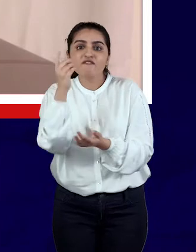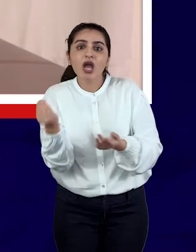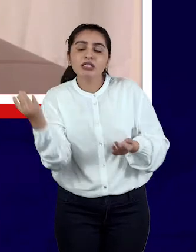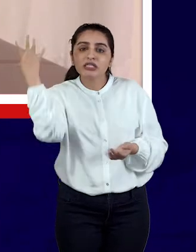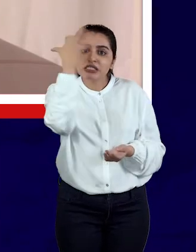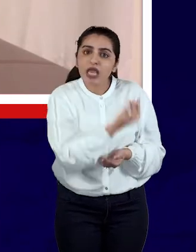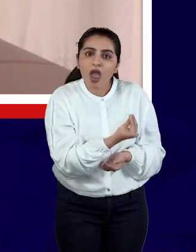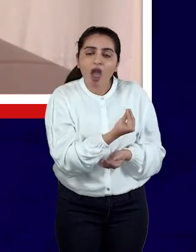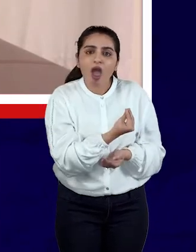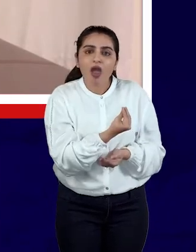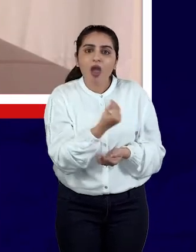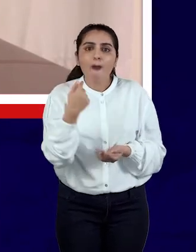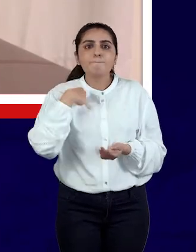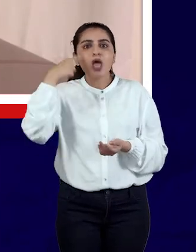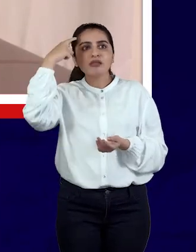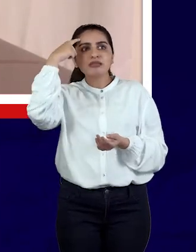the very first day,